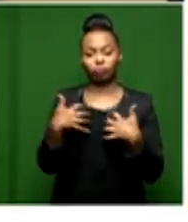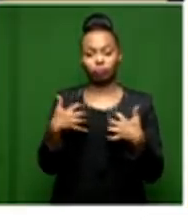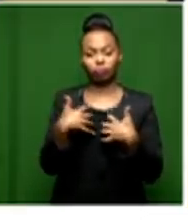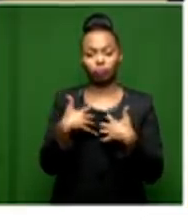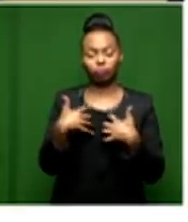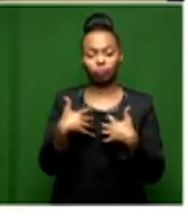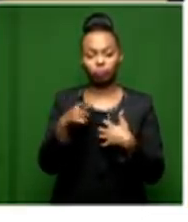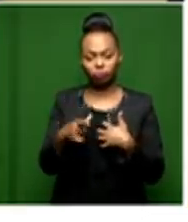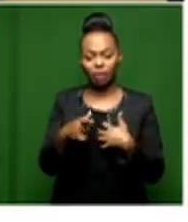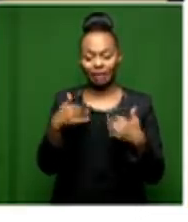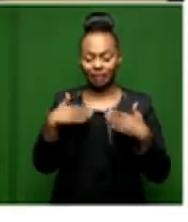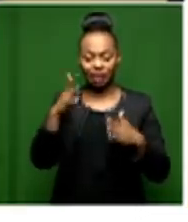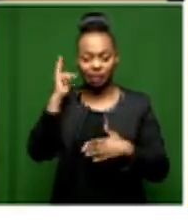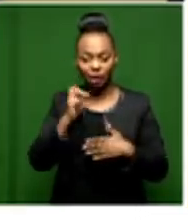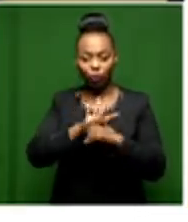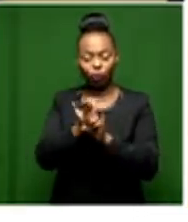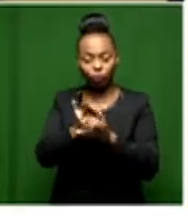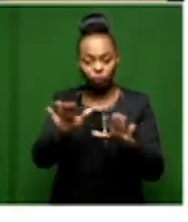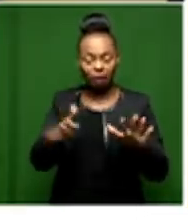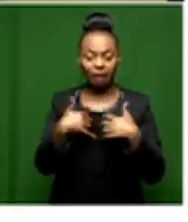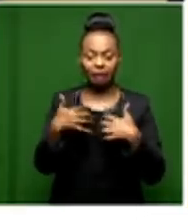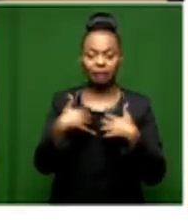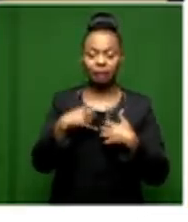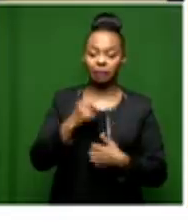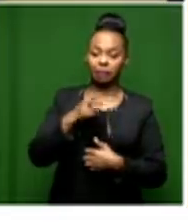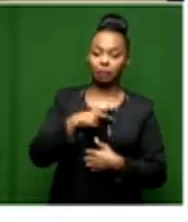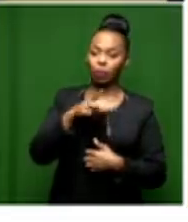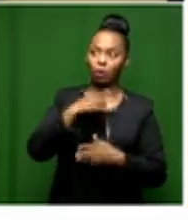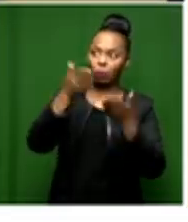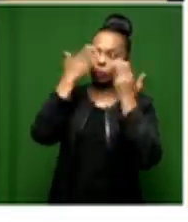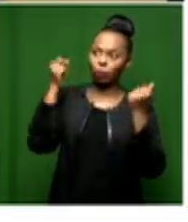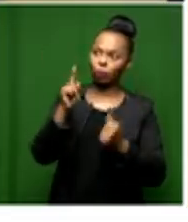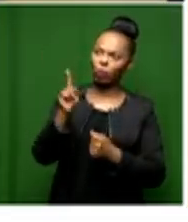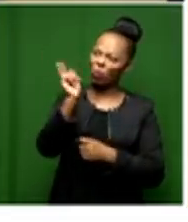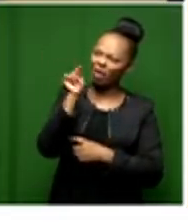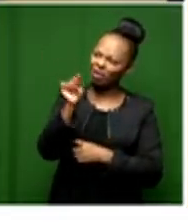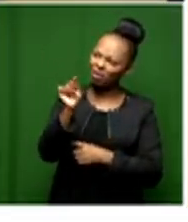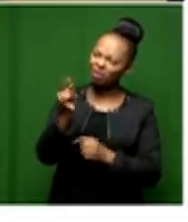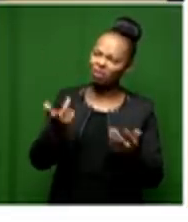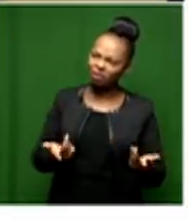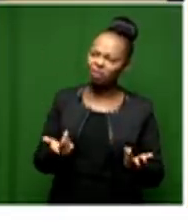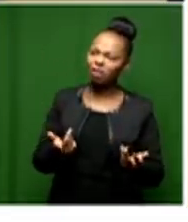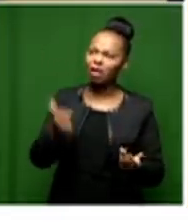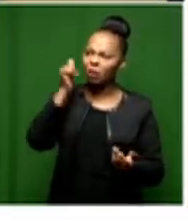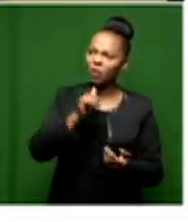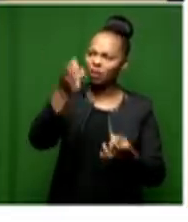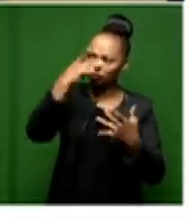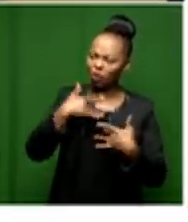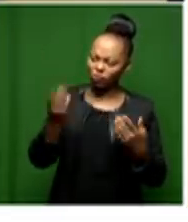were really, really petrified by this unknown that was coming in. And when we were told to lock down, we